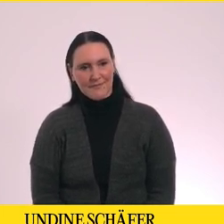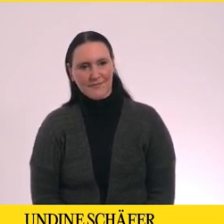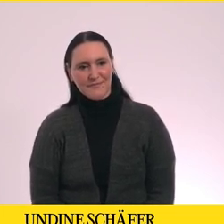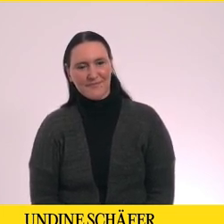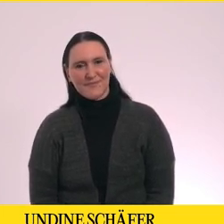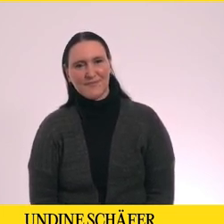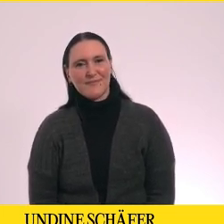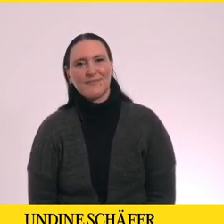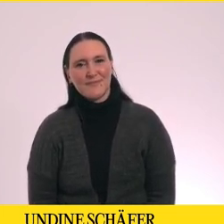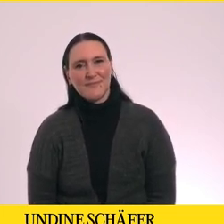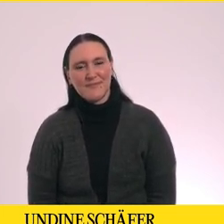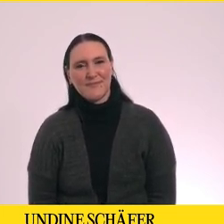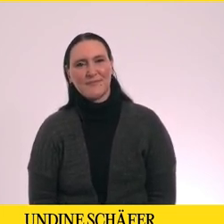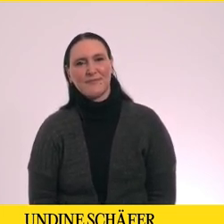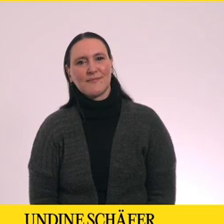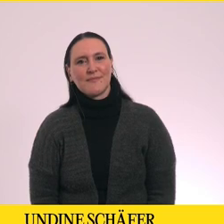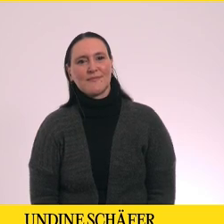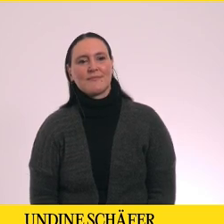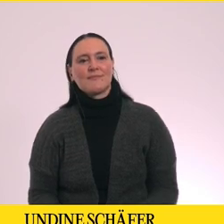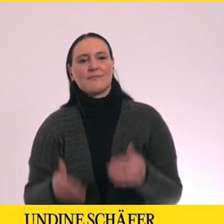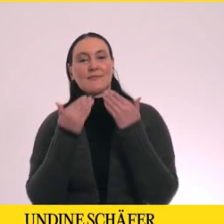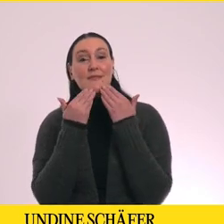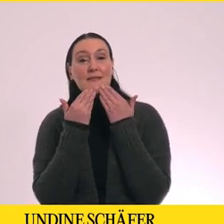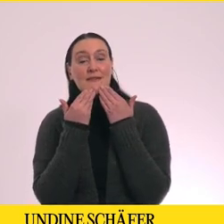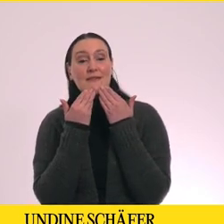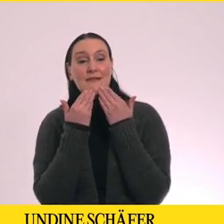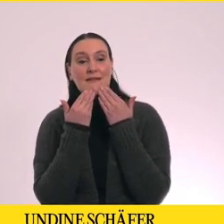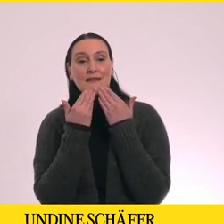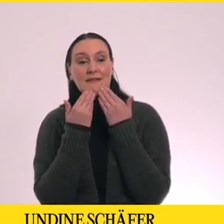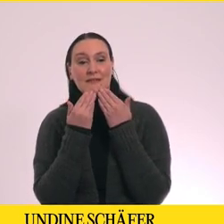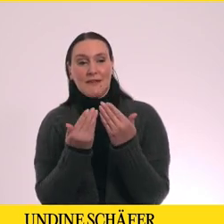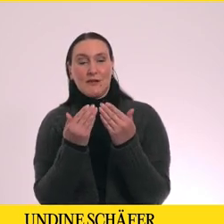Thank you. So Project Artworks, just